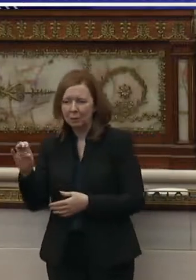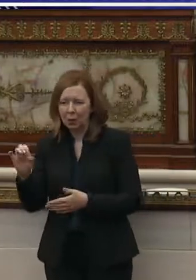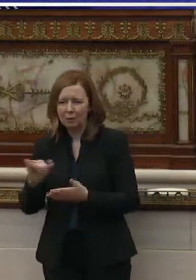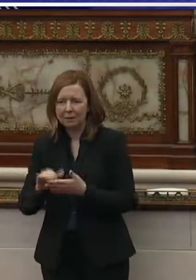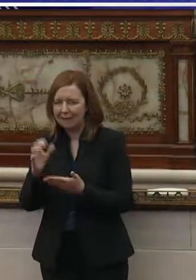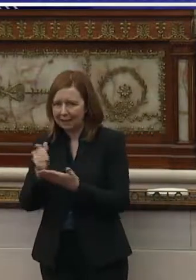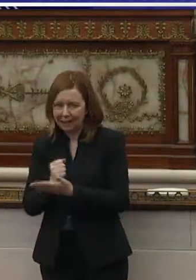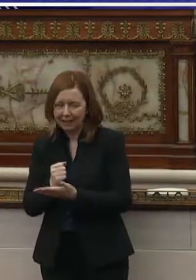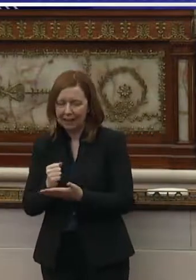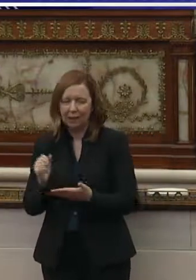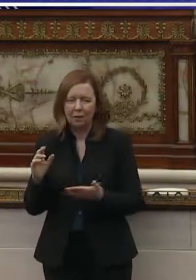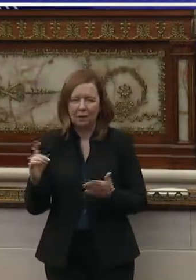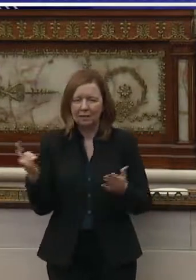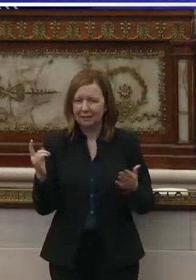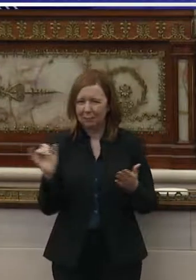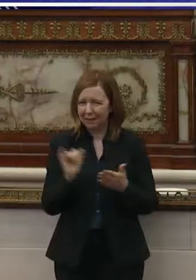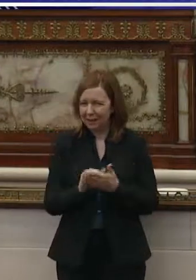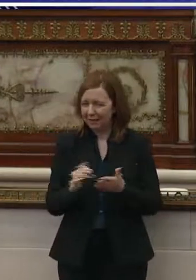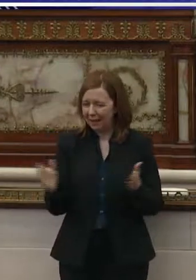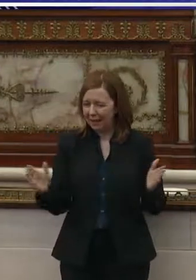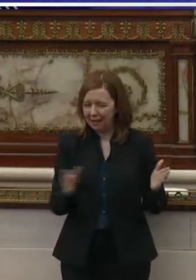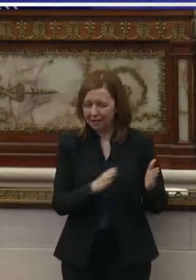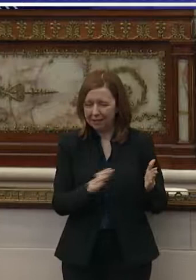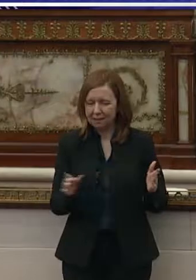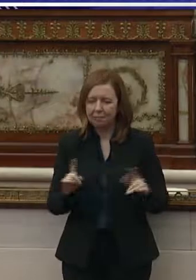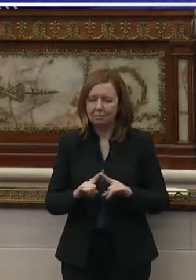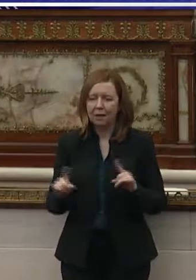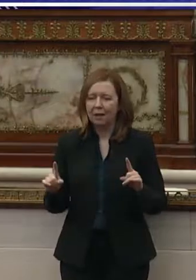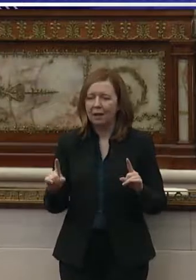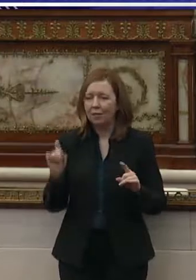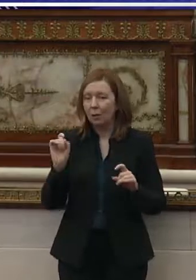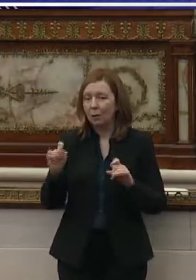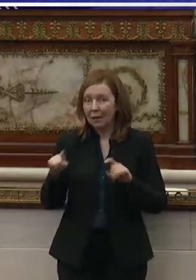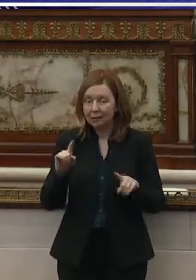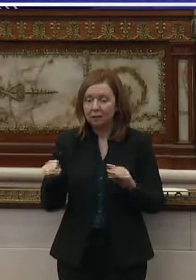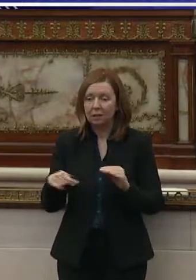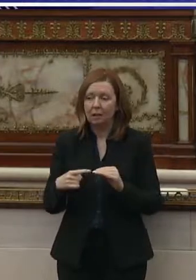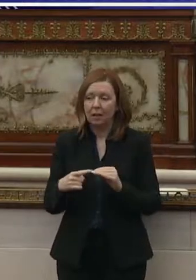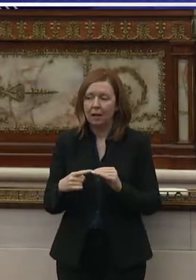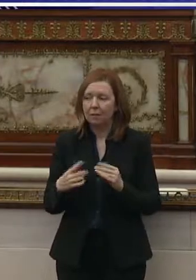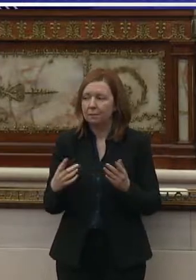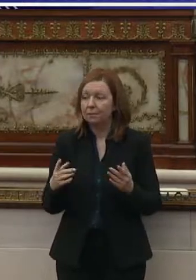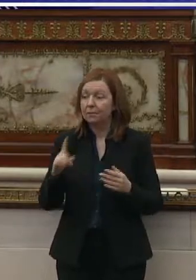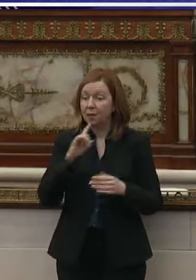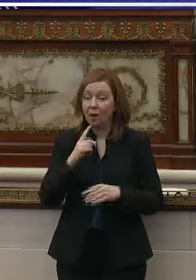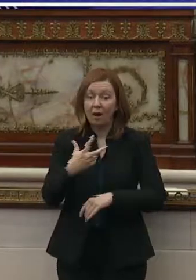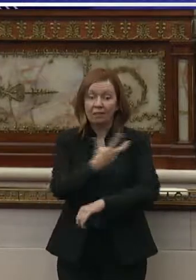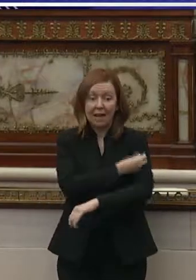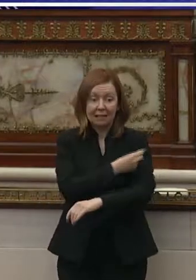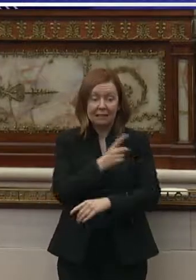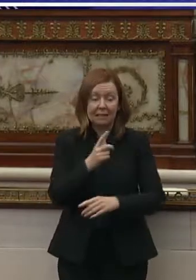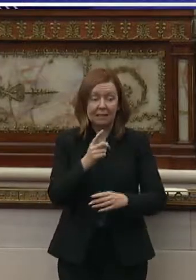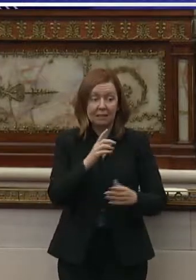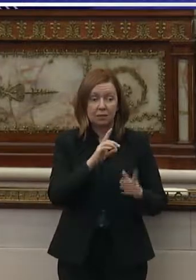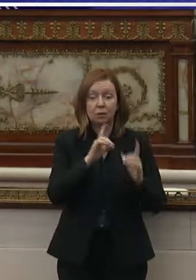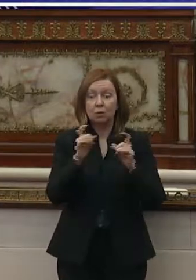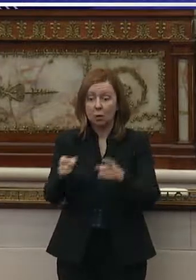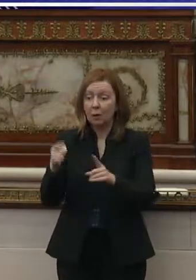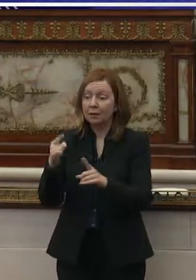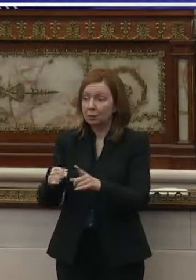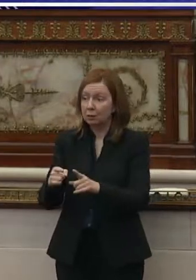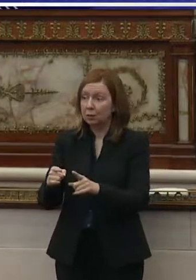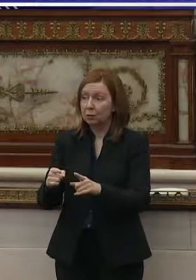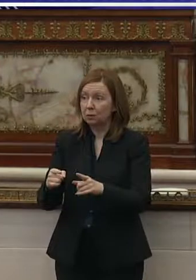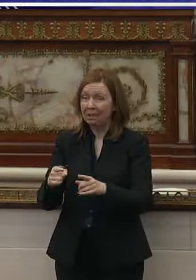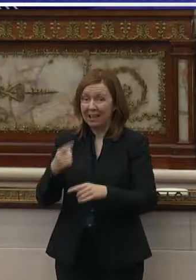they're getting, or something along those lines. But this question of, are vaccine doses going to